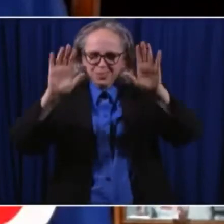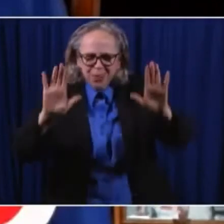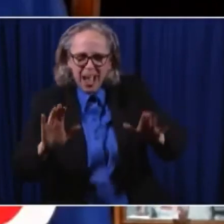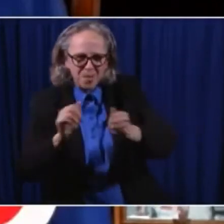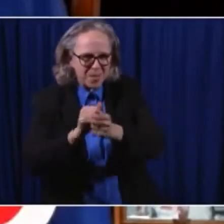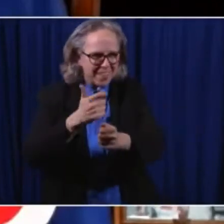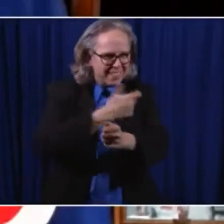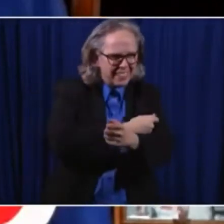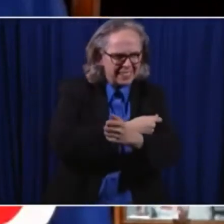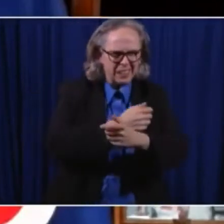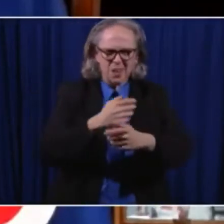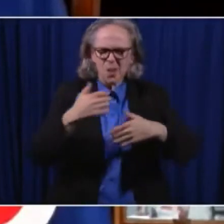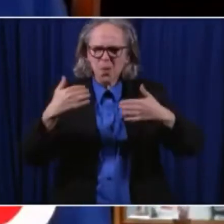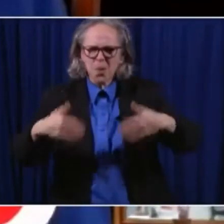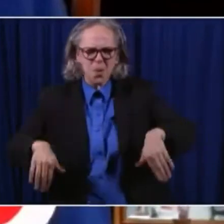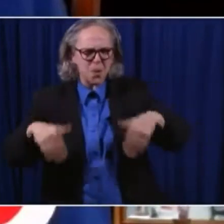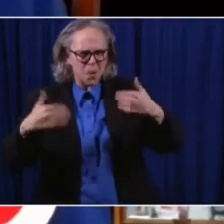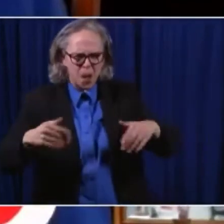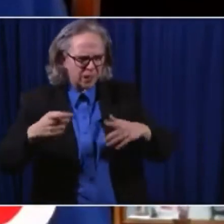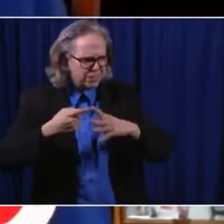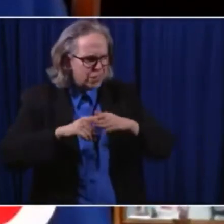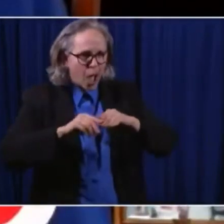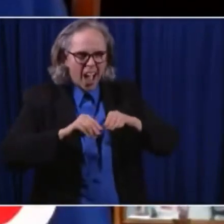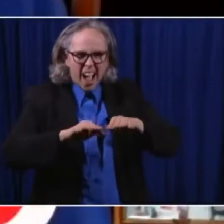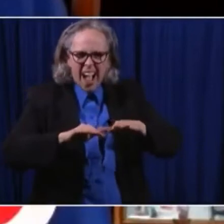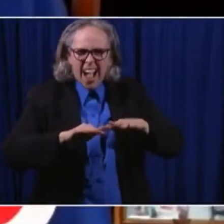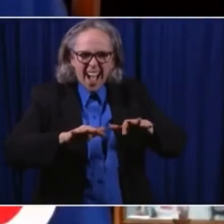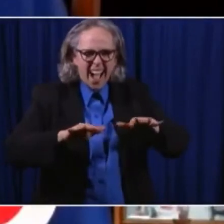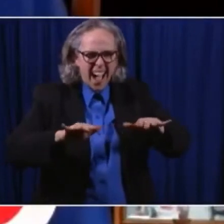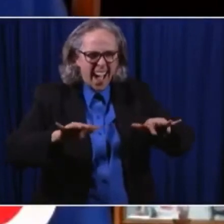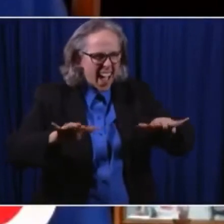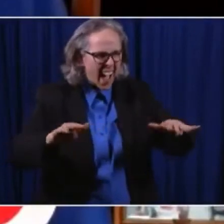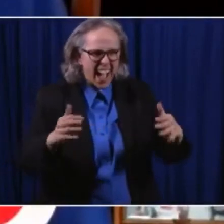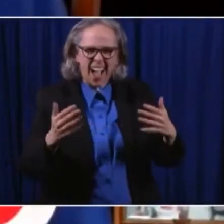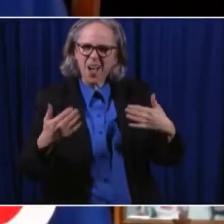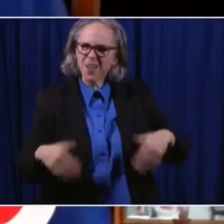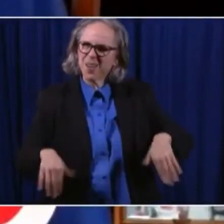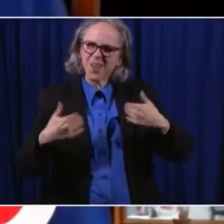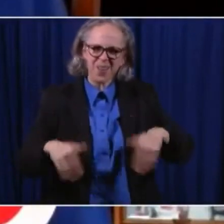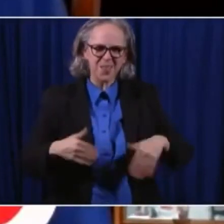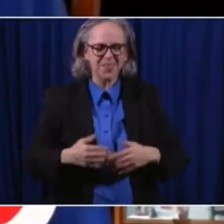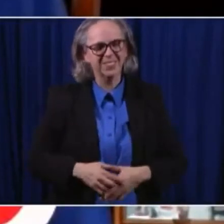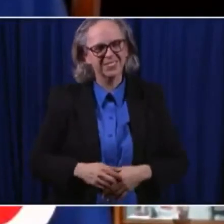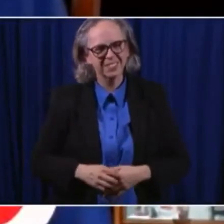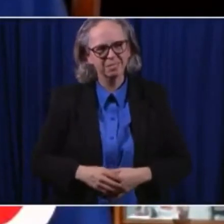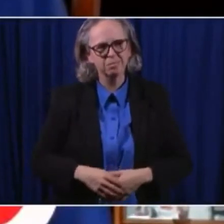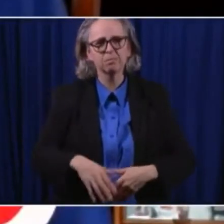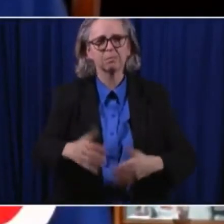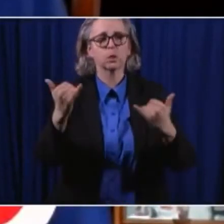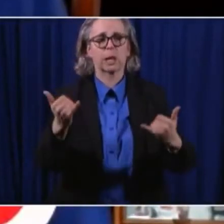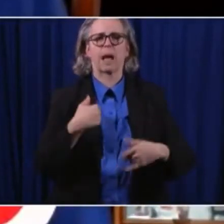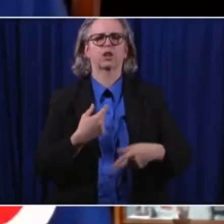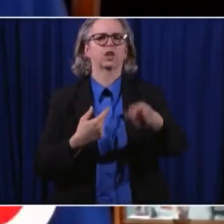started with the vaccine today again. I have 2 things I want to focus on. I know that